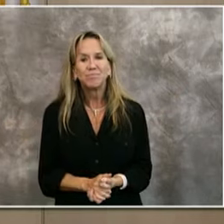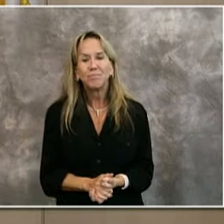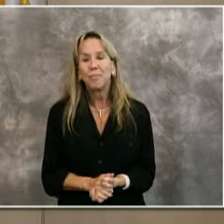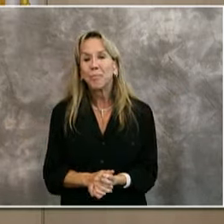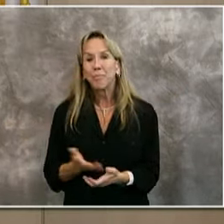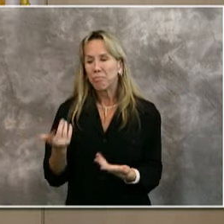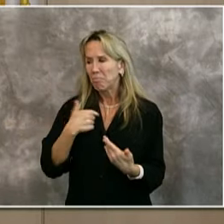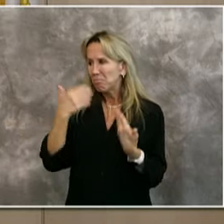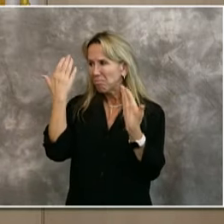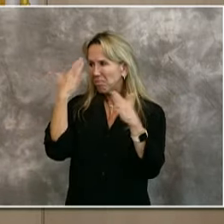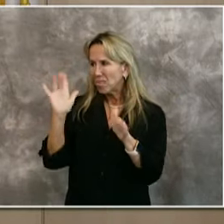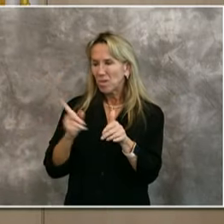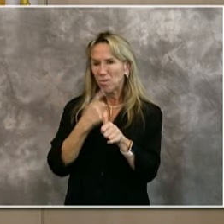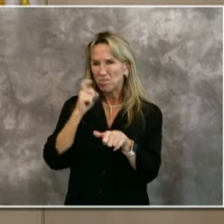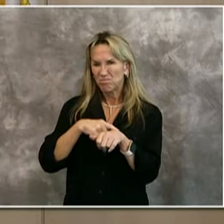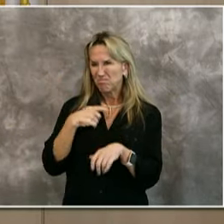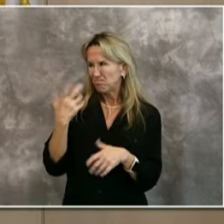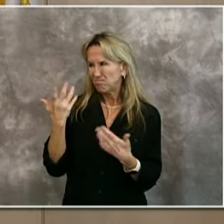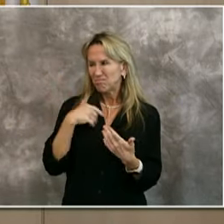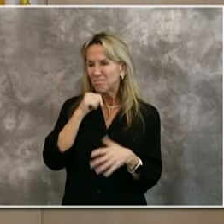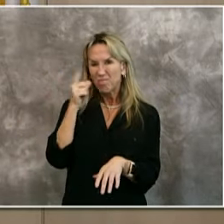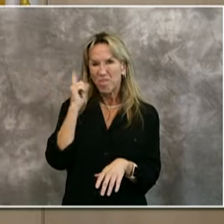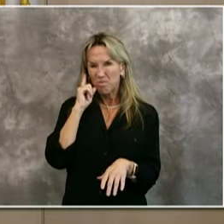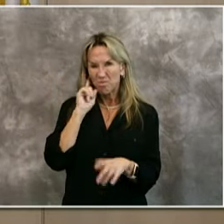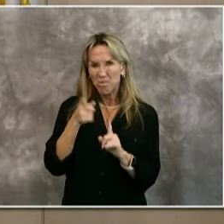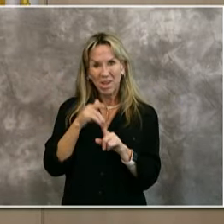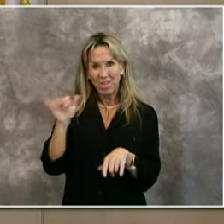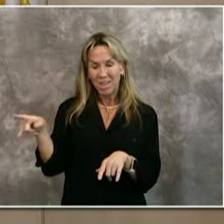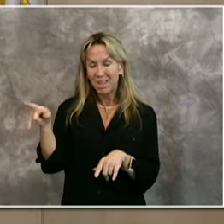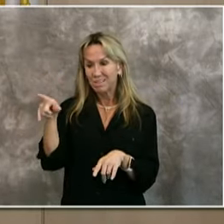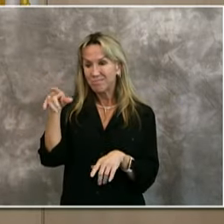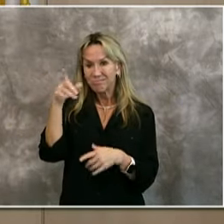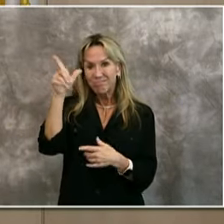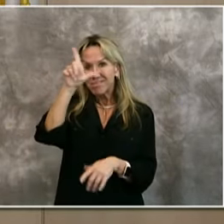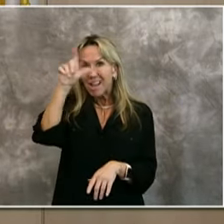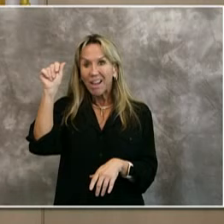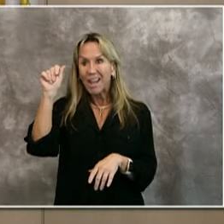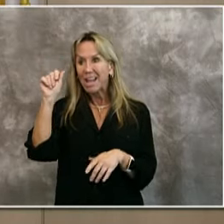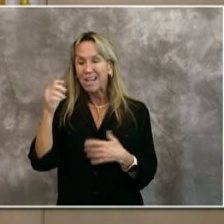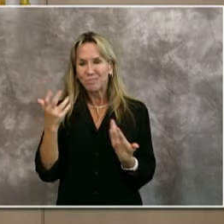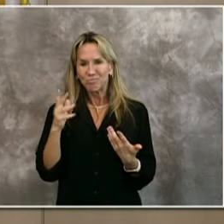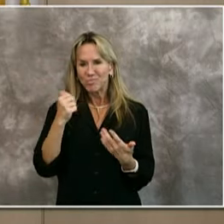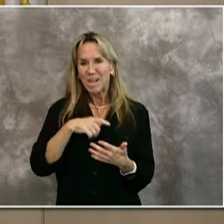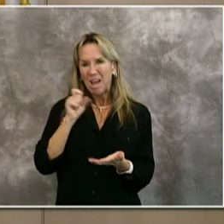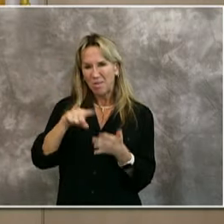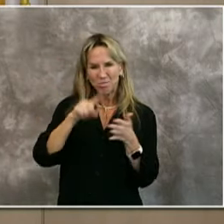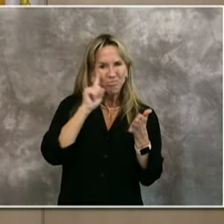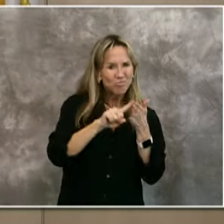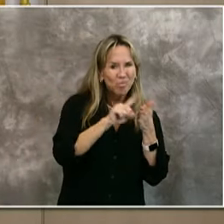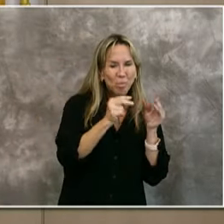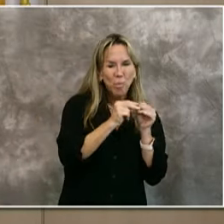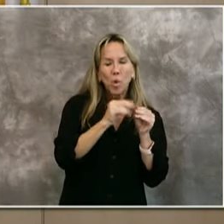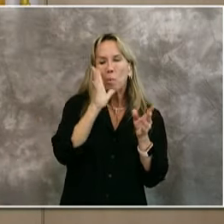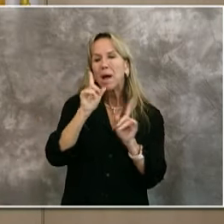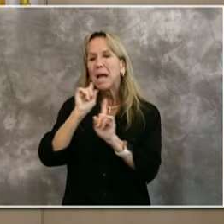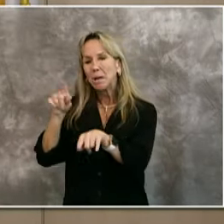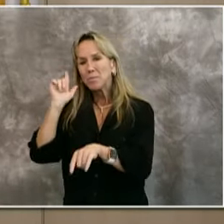that program in LA or in San Diego County, so that's something we would have to investigate and get back to you.